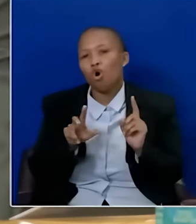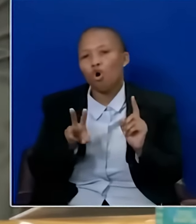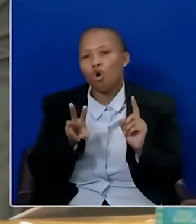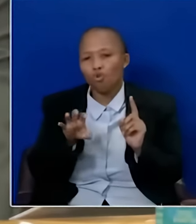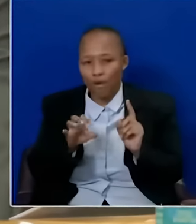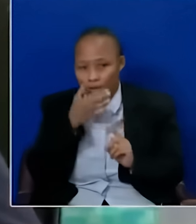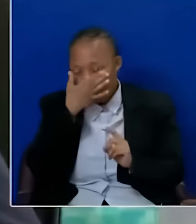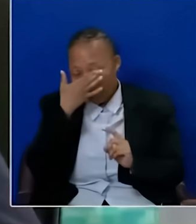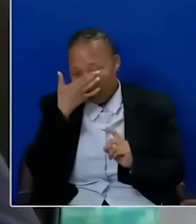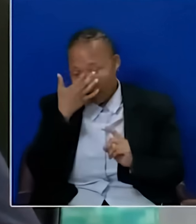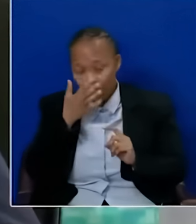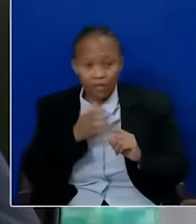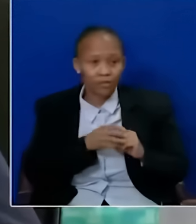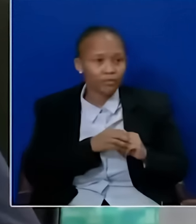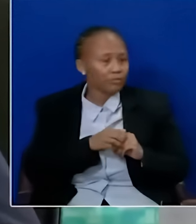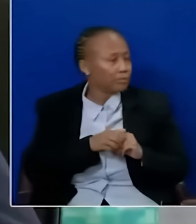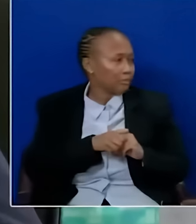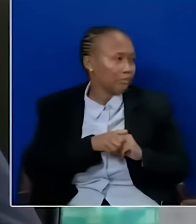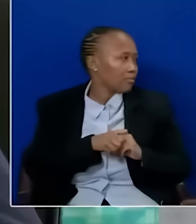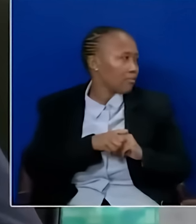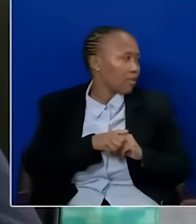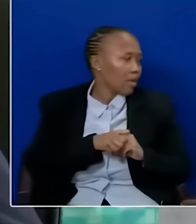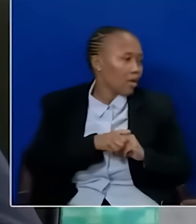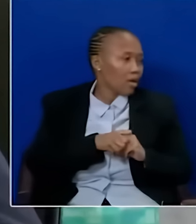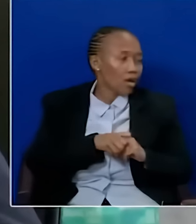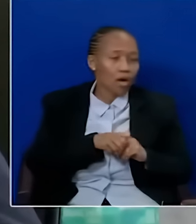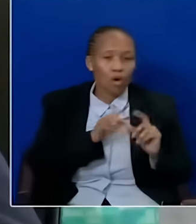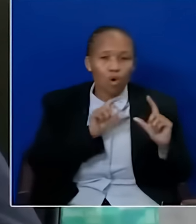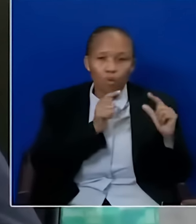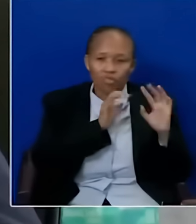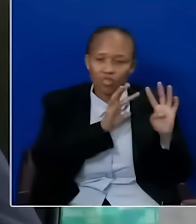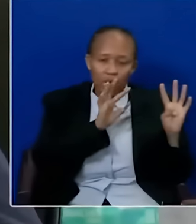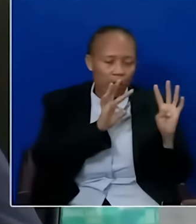Commissioner, I will not comment on that one because I don't know really.